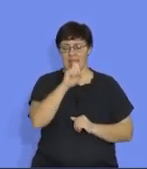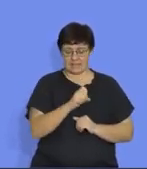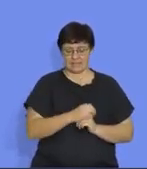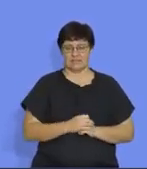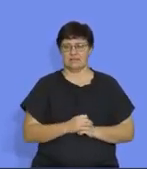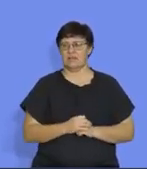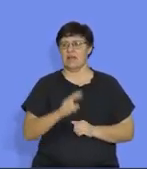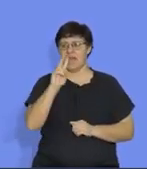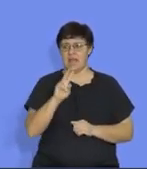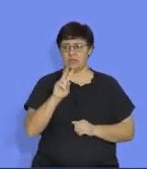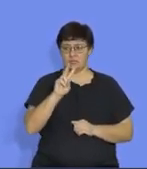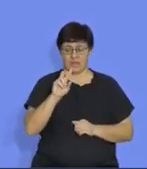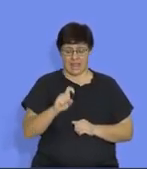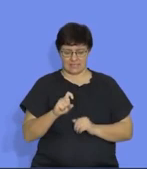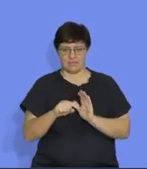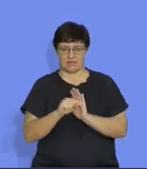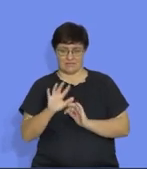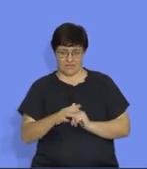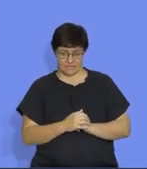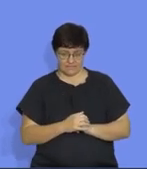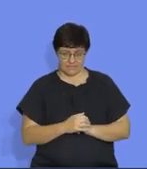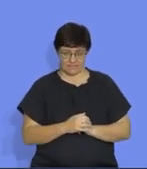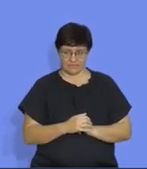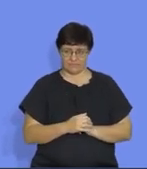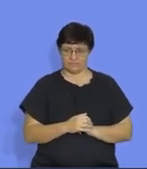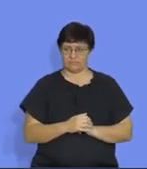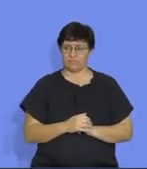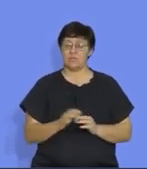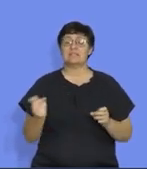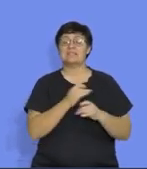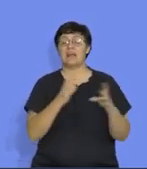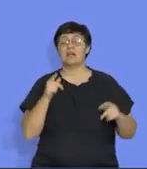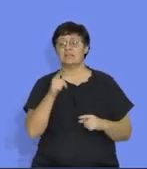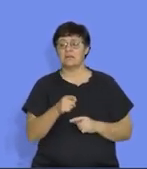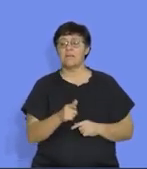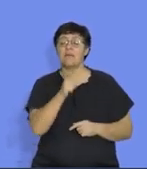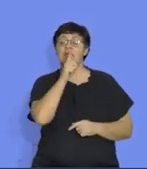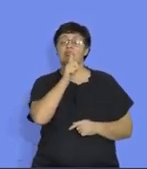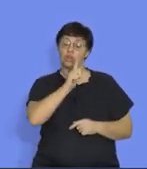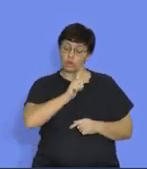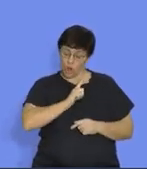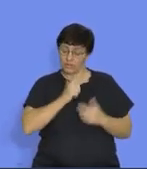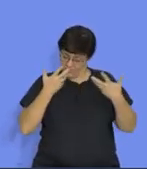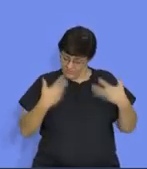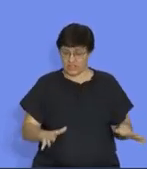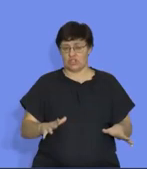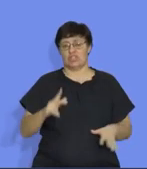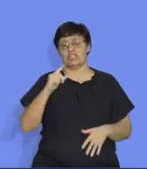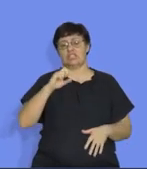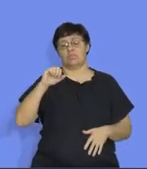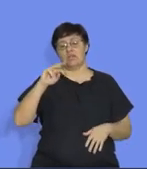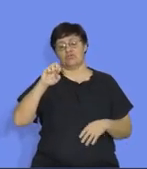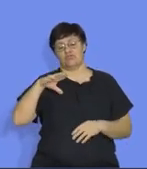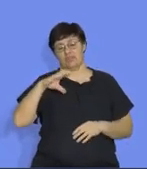2x minus 5. Just something that I want to highlight right at the beginning is I've been told that it is a geometric